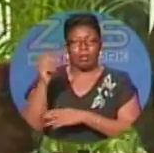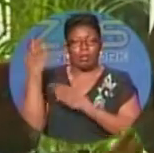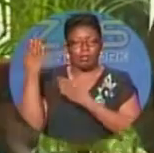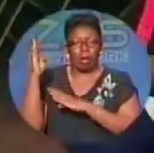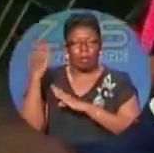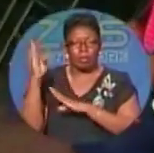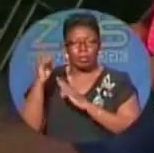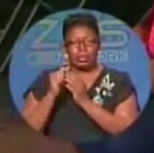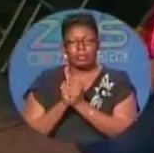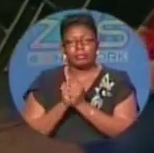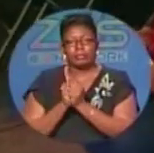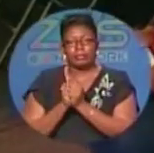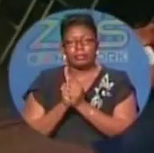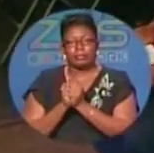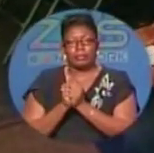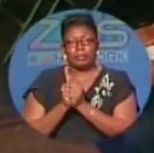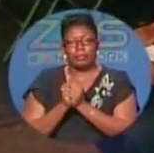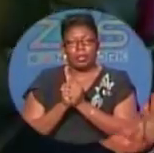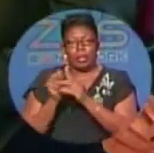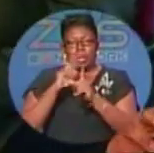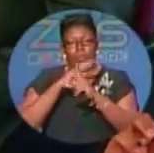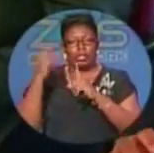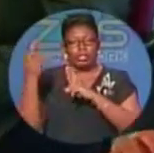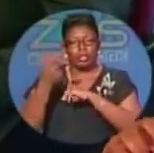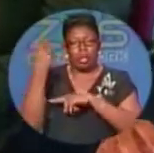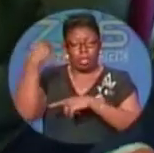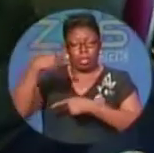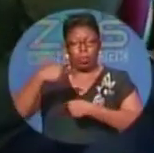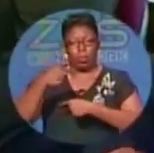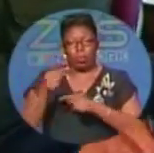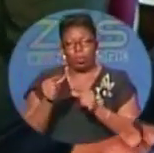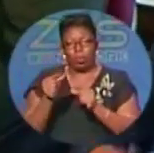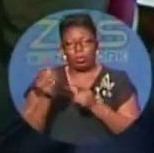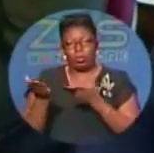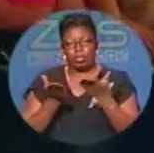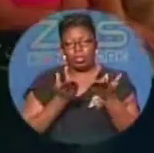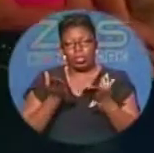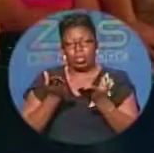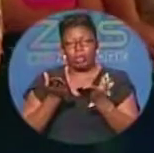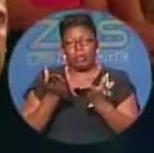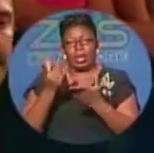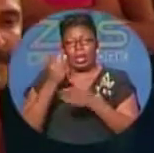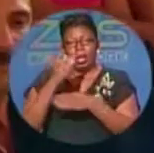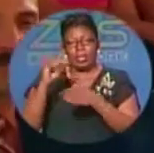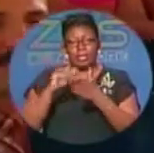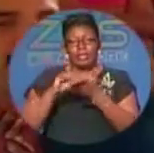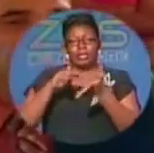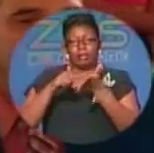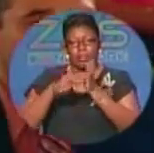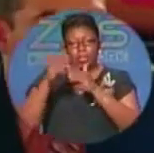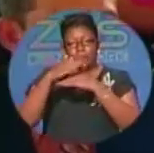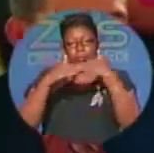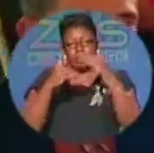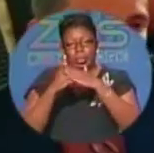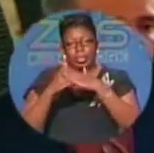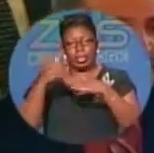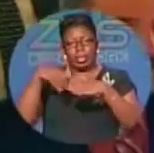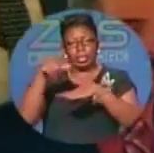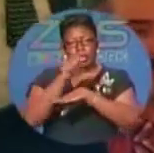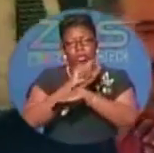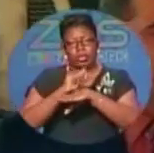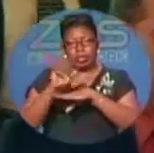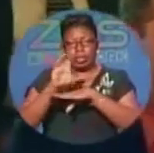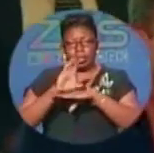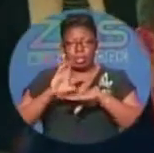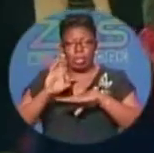Bahamas. The regional headquarters will serve as the base for churches and schools in the Bahamas, Turks and Caicos, and the Cayman